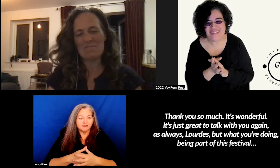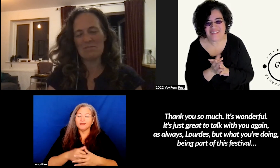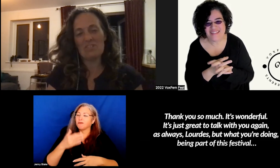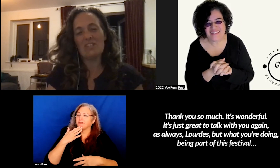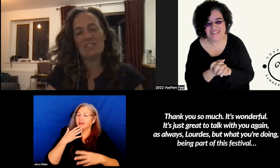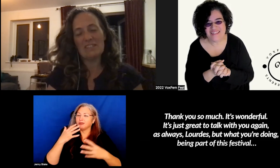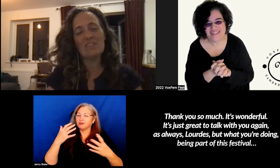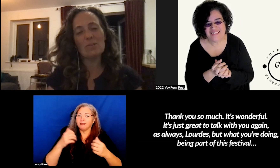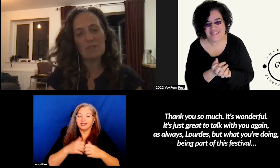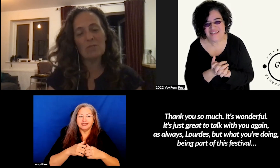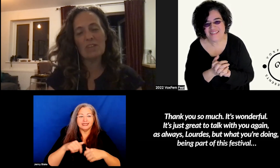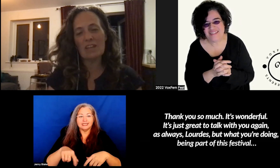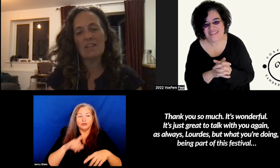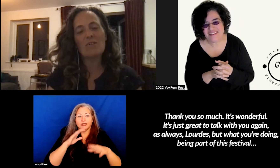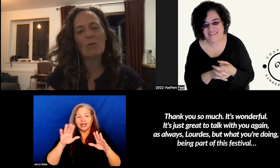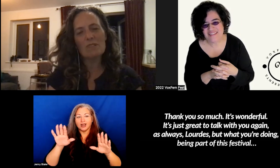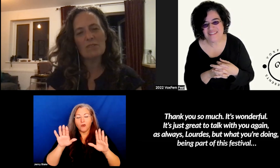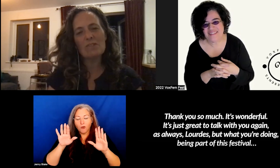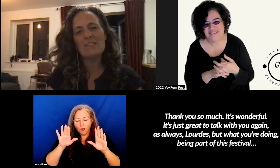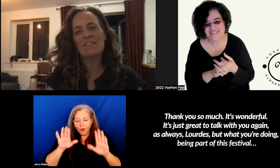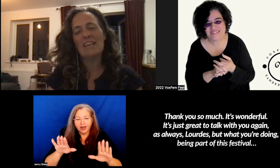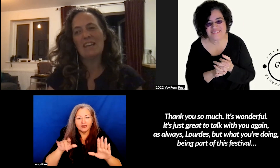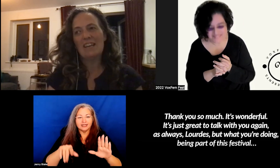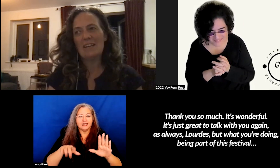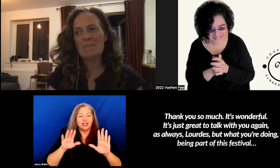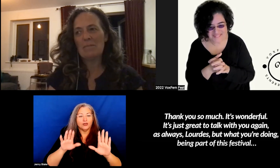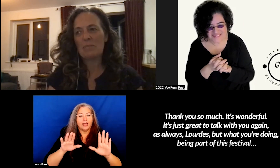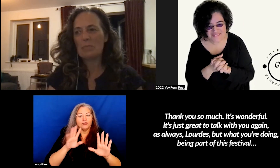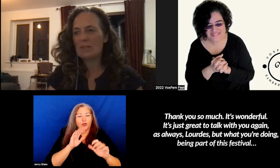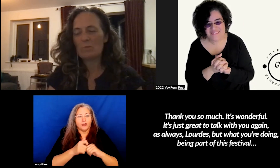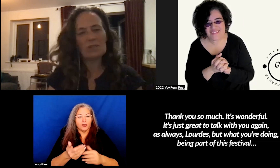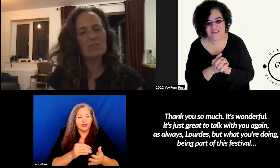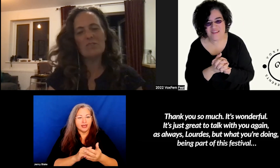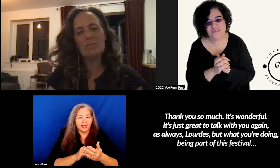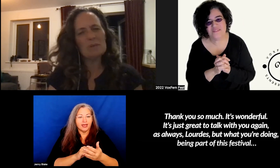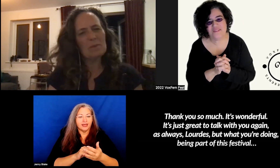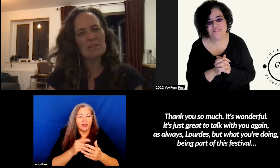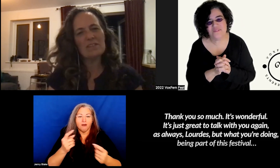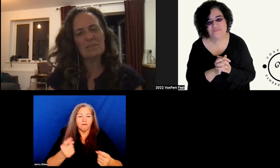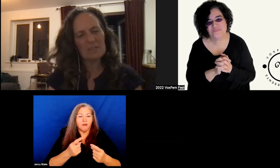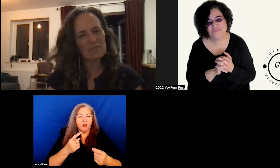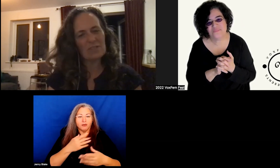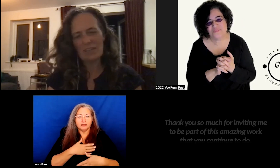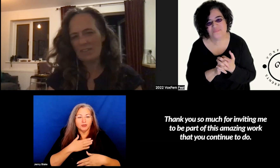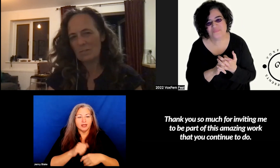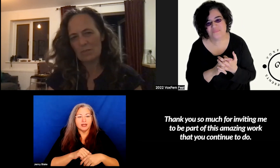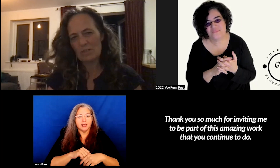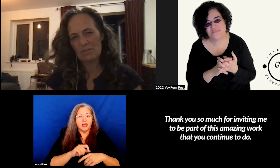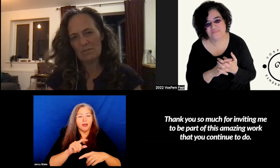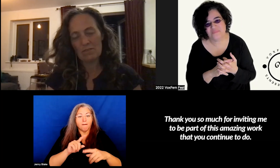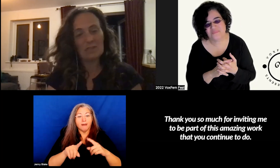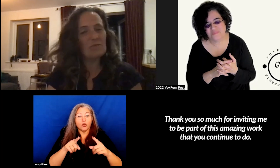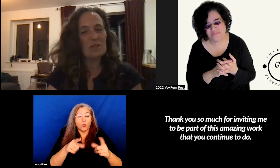It's just great to talk with you again, as always, Lourdes. But what you're doing, being part of this festival, thank you so